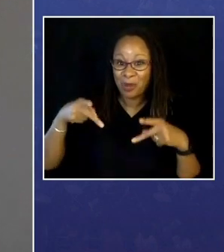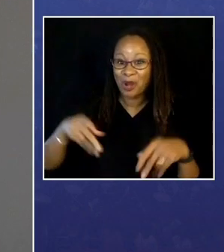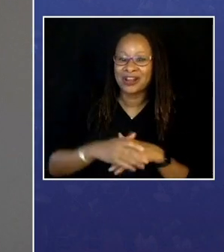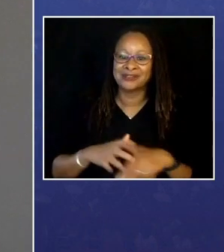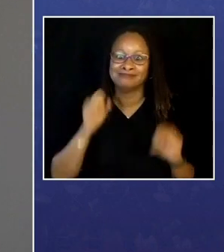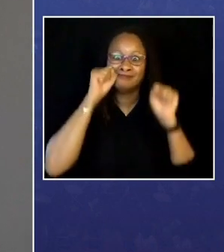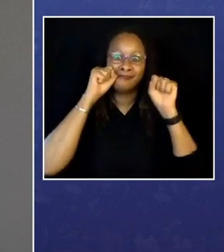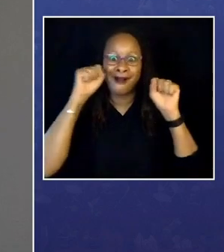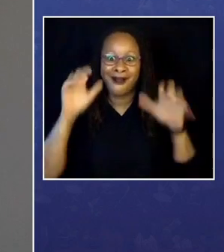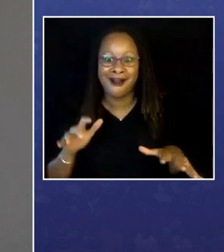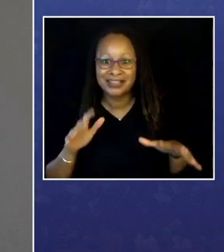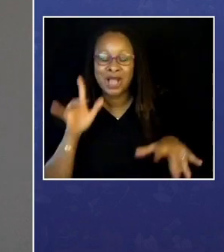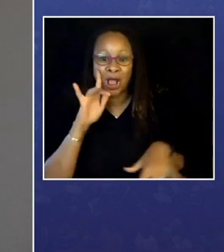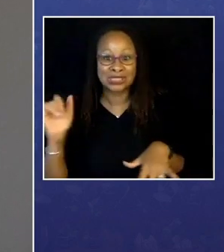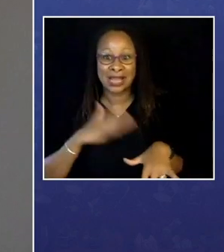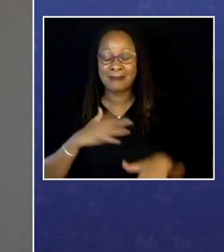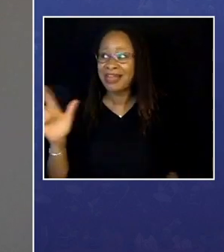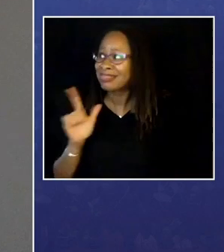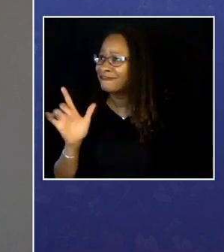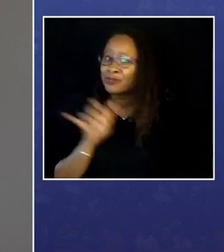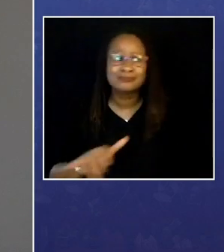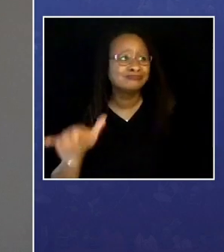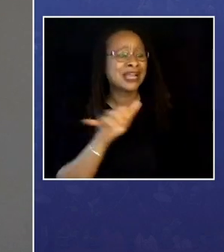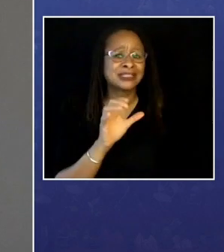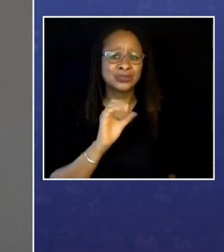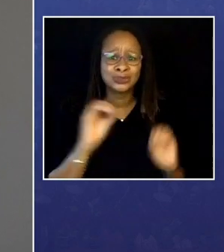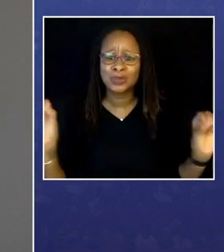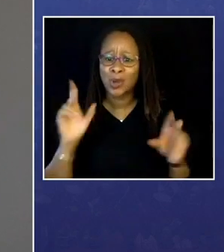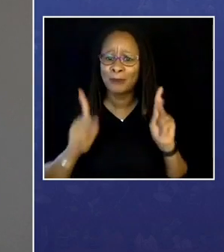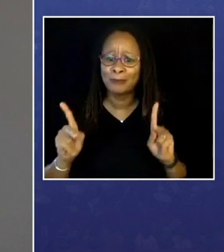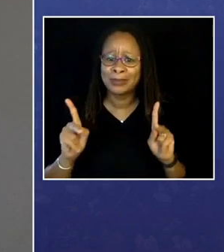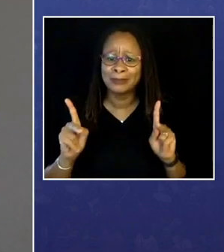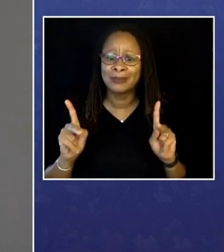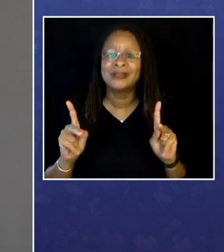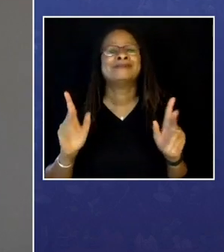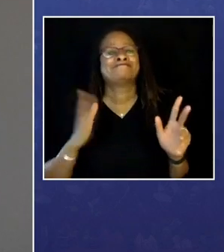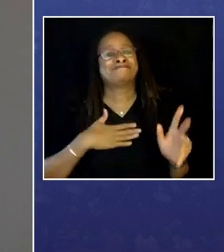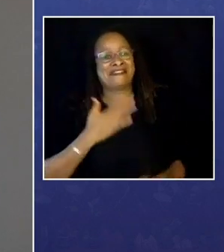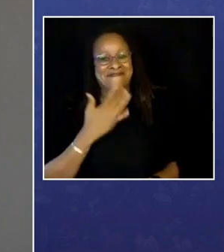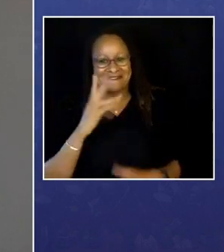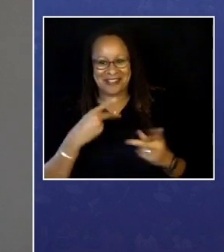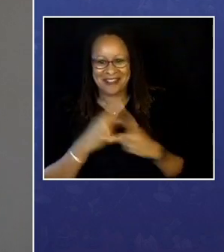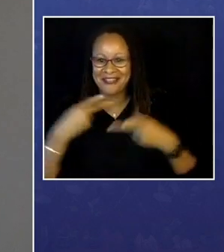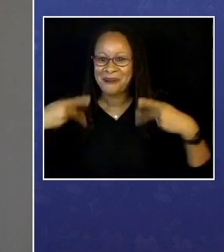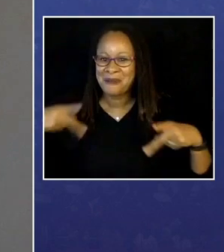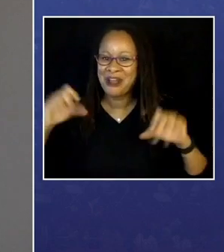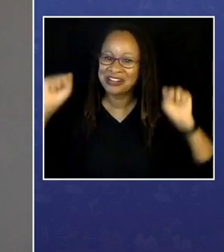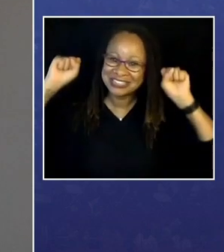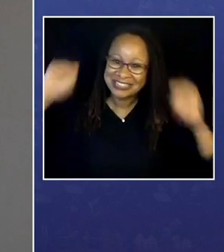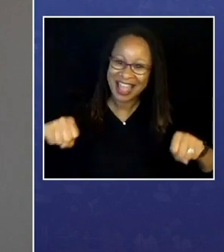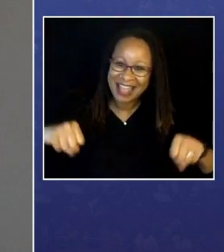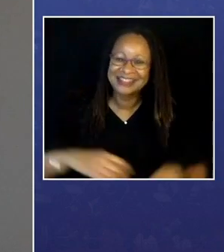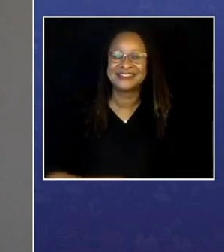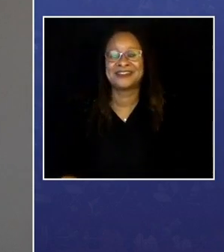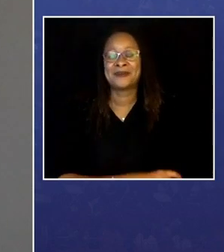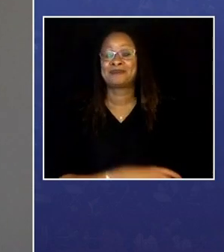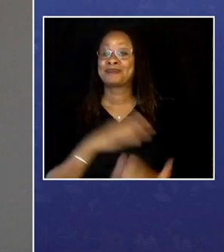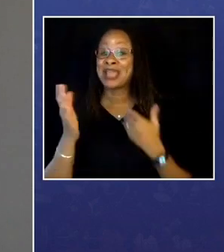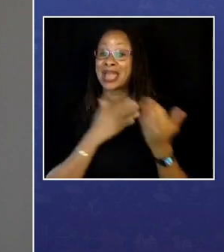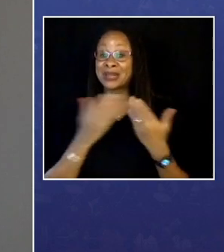is awesome. It looks just like my living room and there are no people, which is my favorite kind of party. Yay.